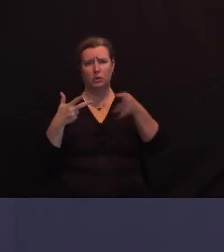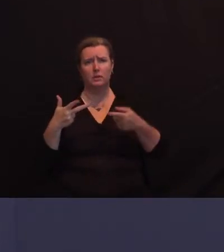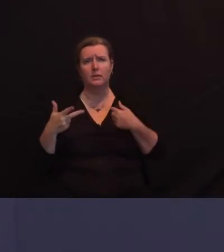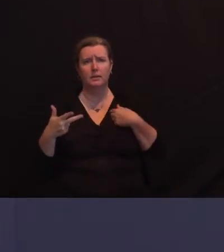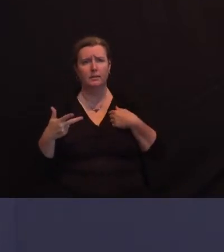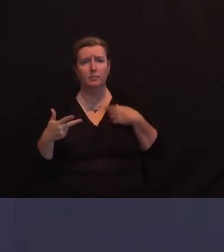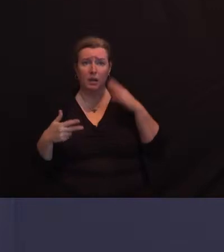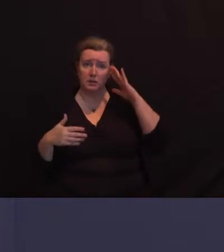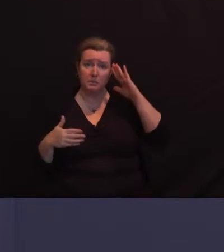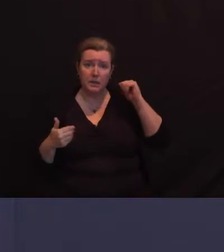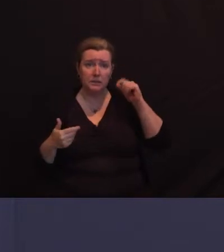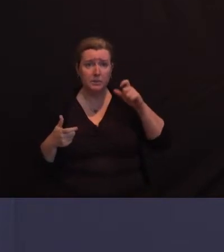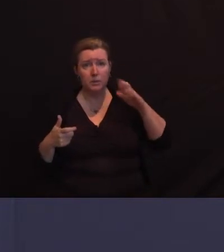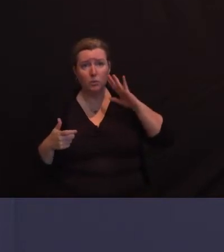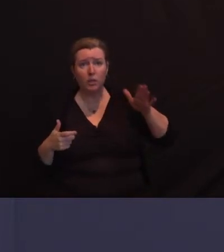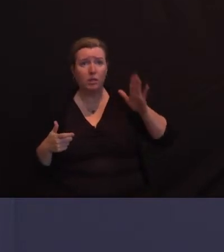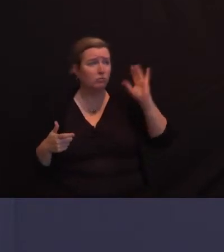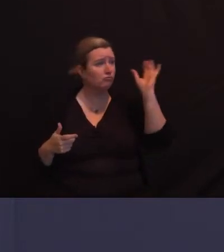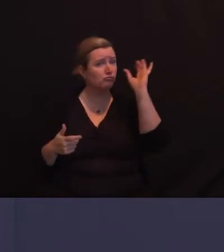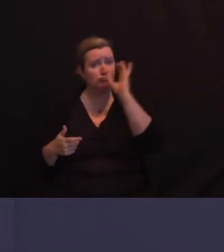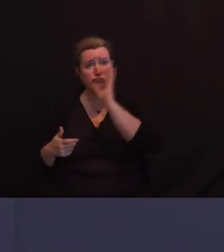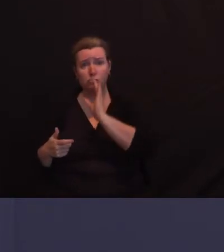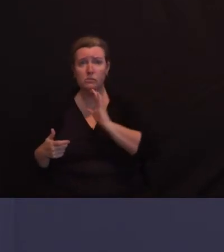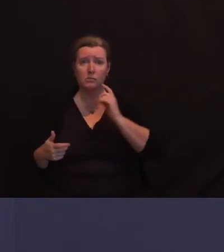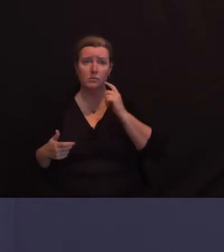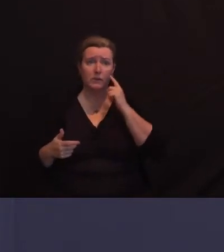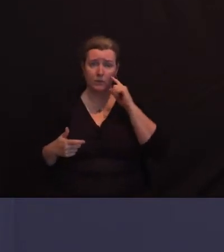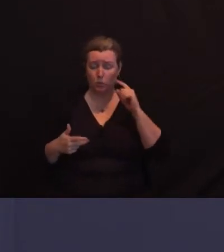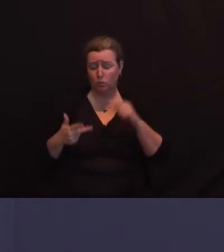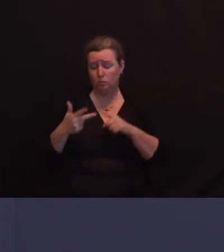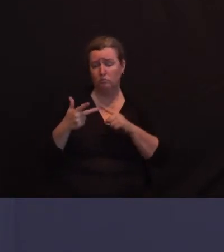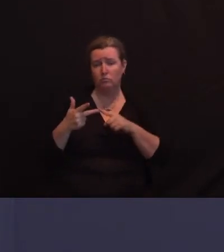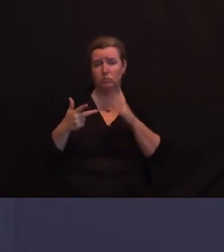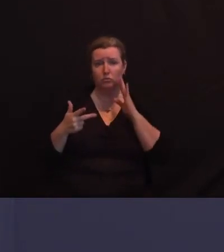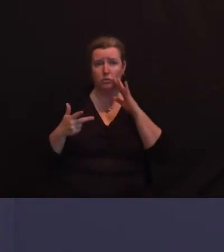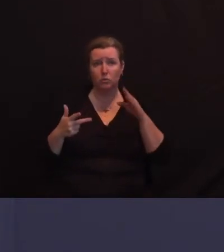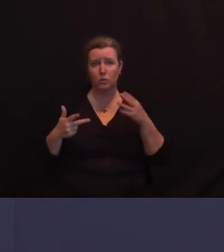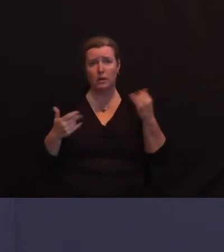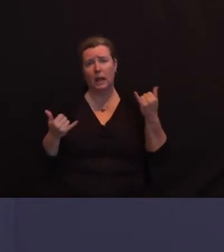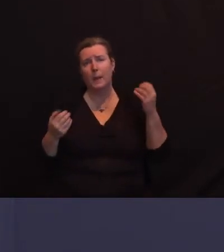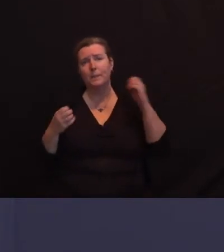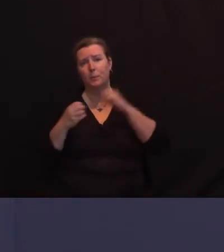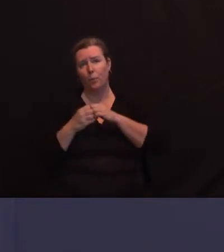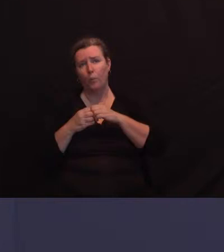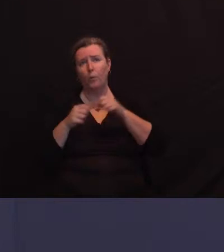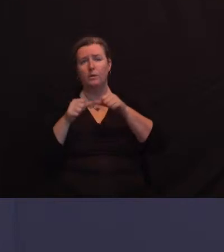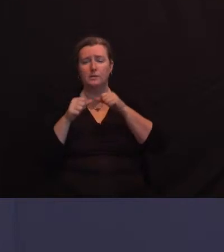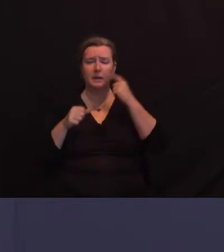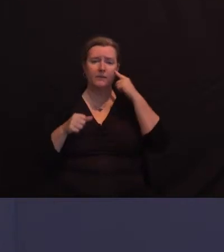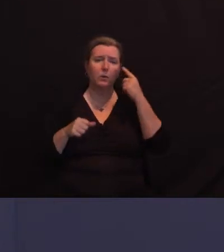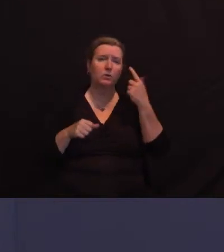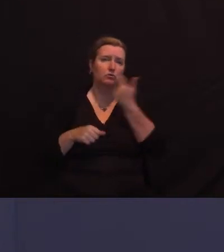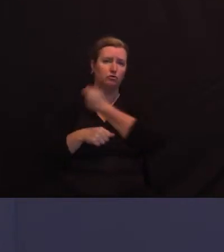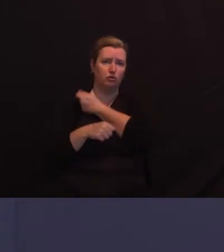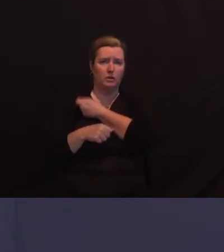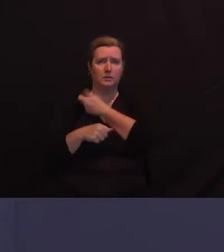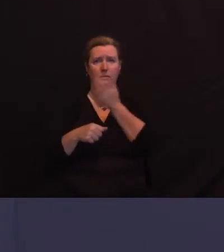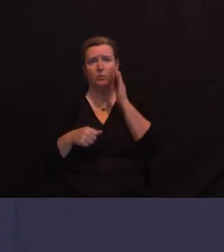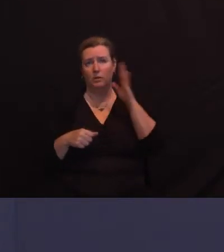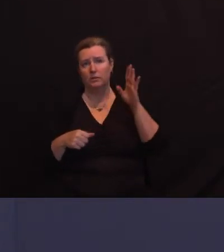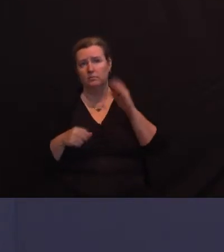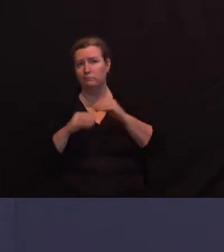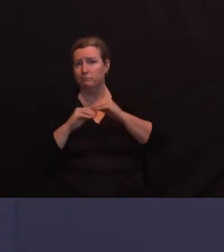we saw in the beginning. The difference is we have many more outlets for people to get vaccinated. We will put out